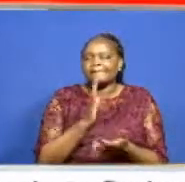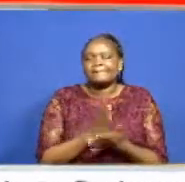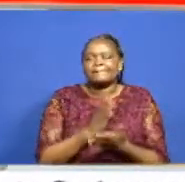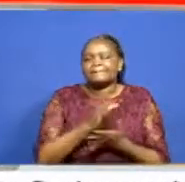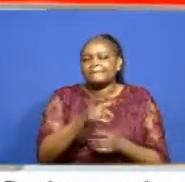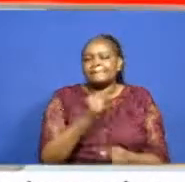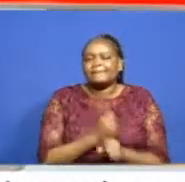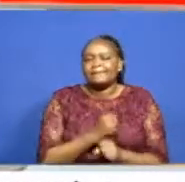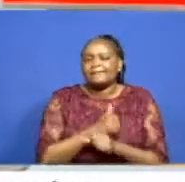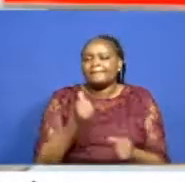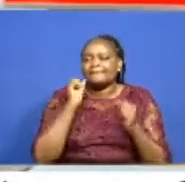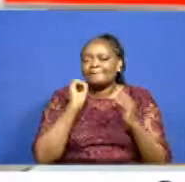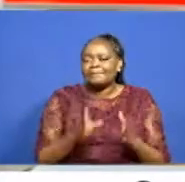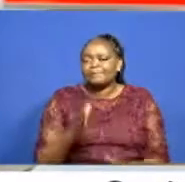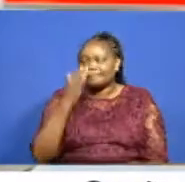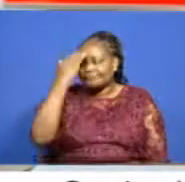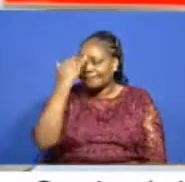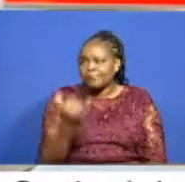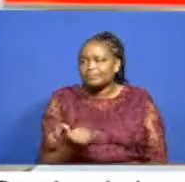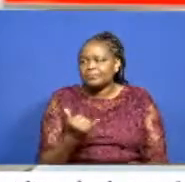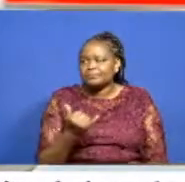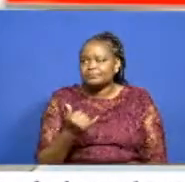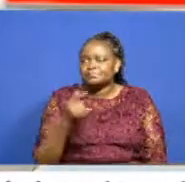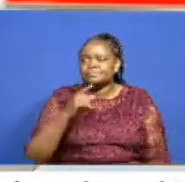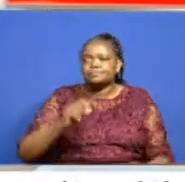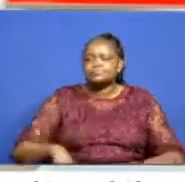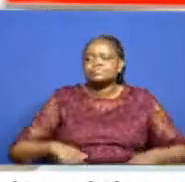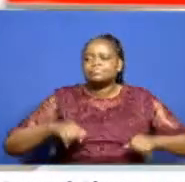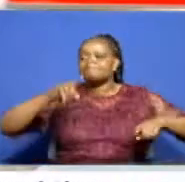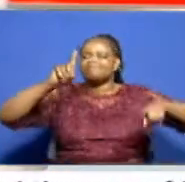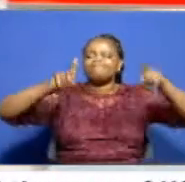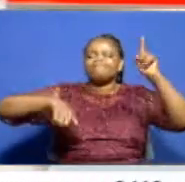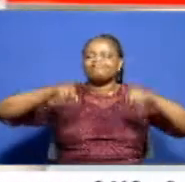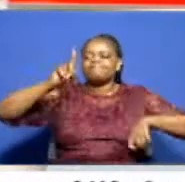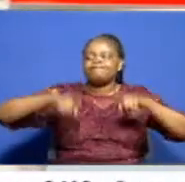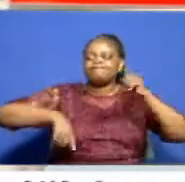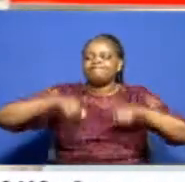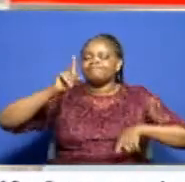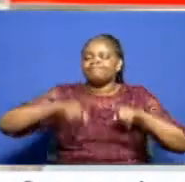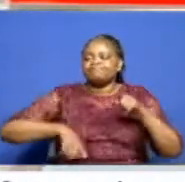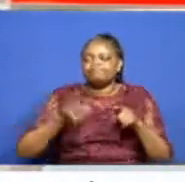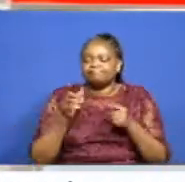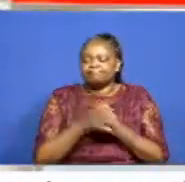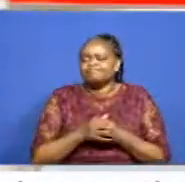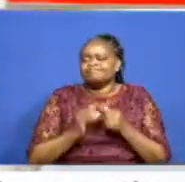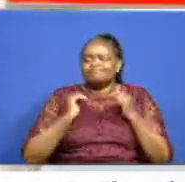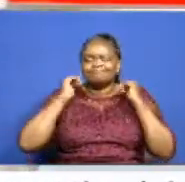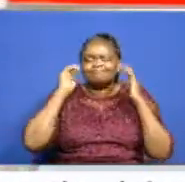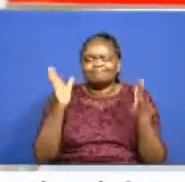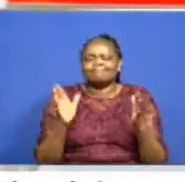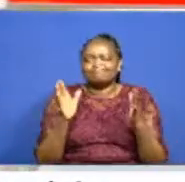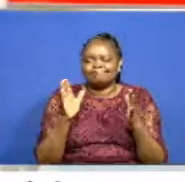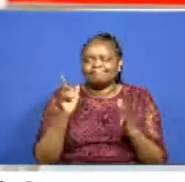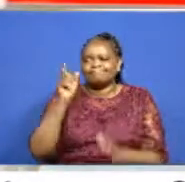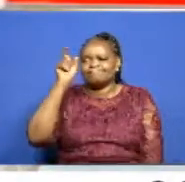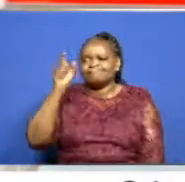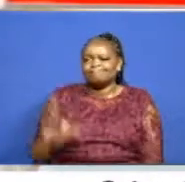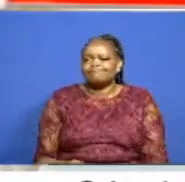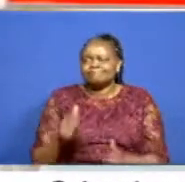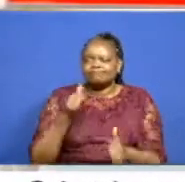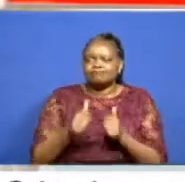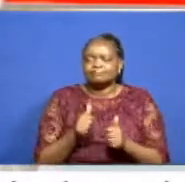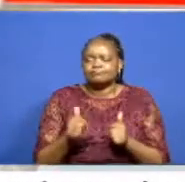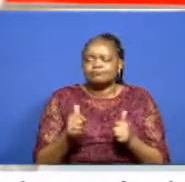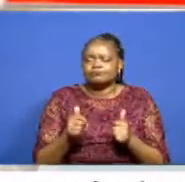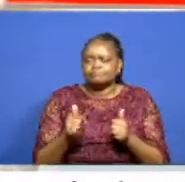effective because we are living in a diverse and large geographical regions which are not